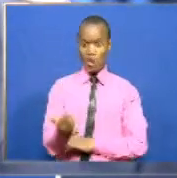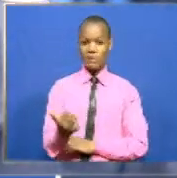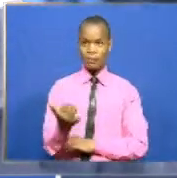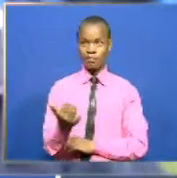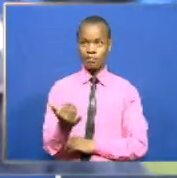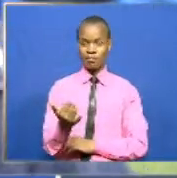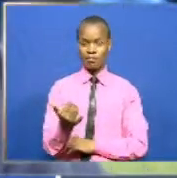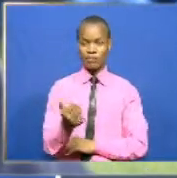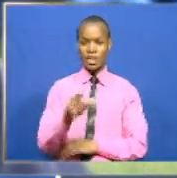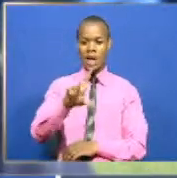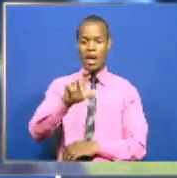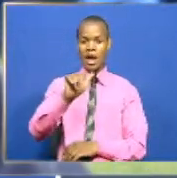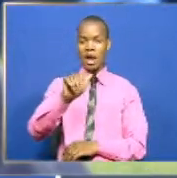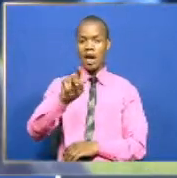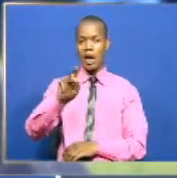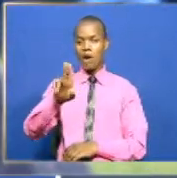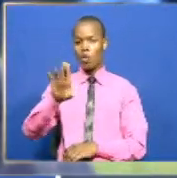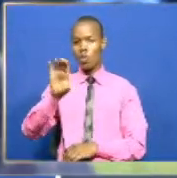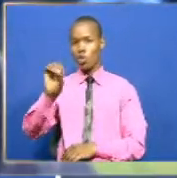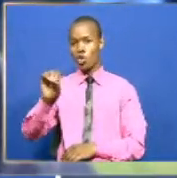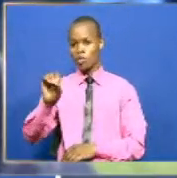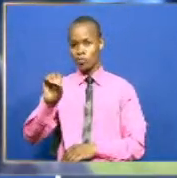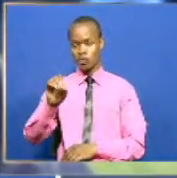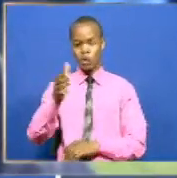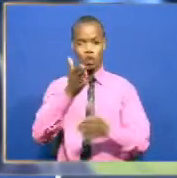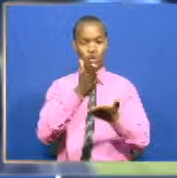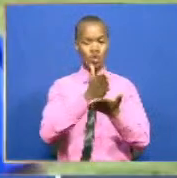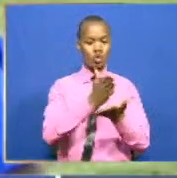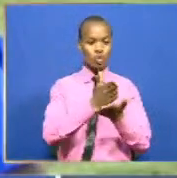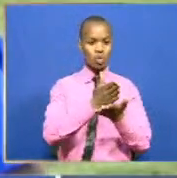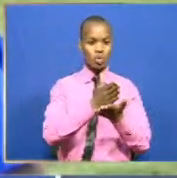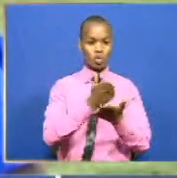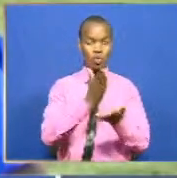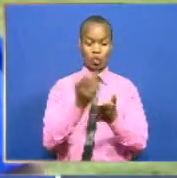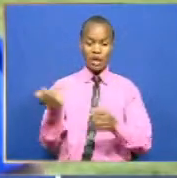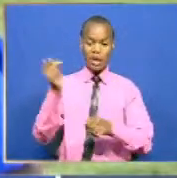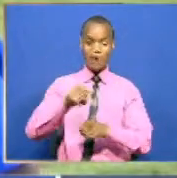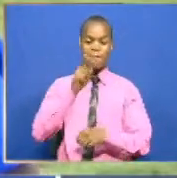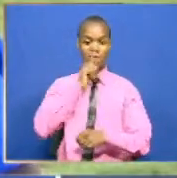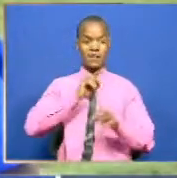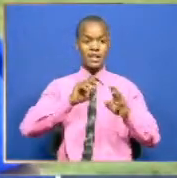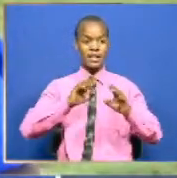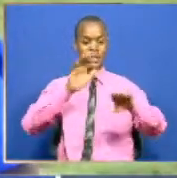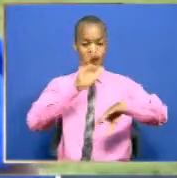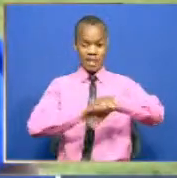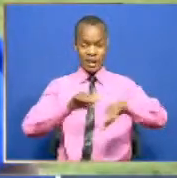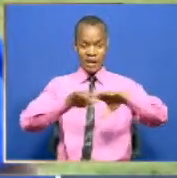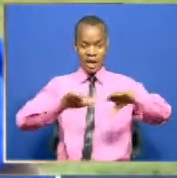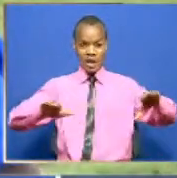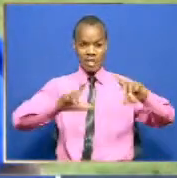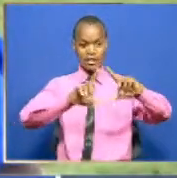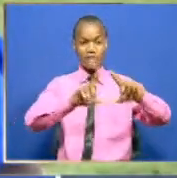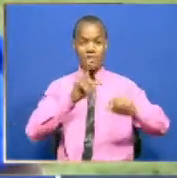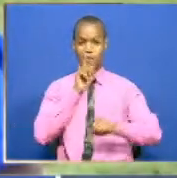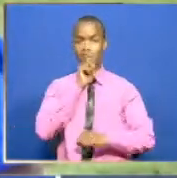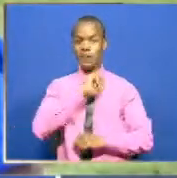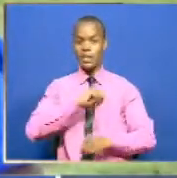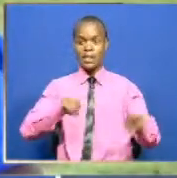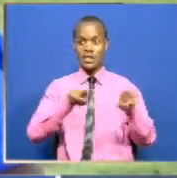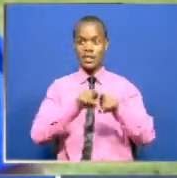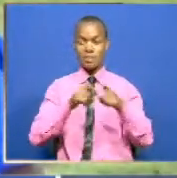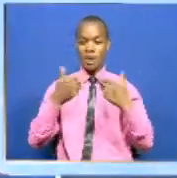Kakuyo Real Estate. Tumekuja siku ya leo tumepewa title. Kila mtu atapata taito yake na pia kuna